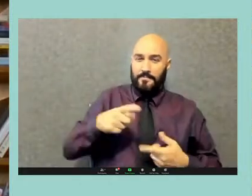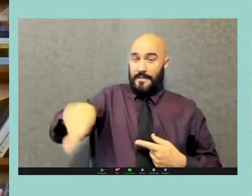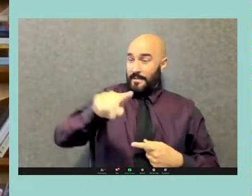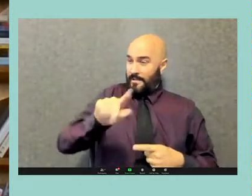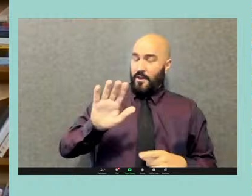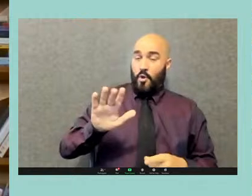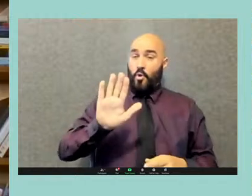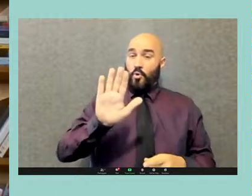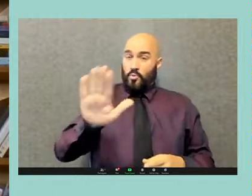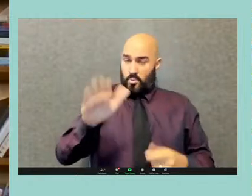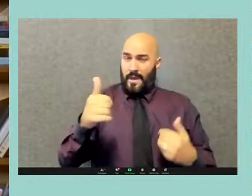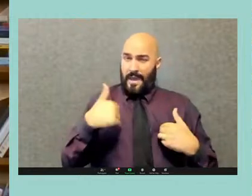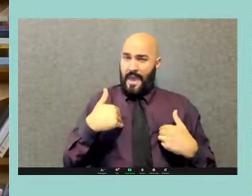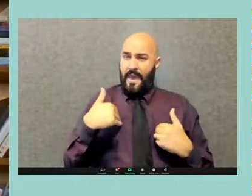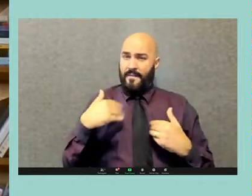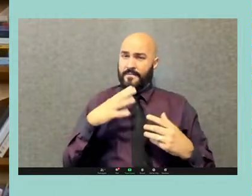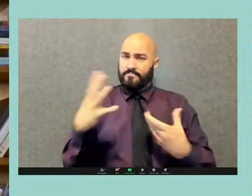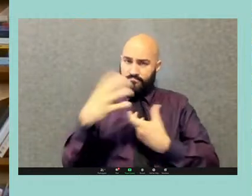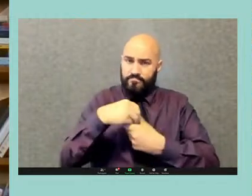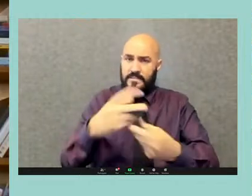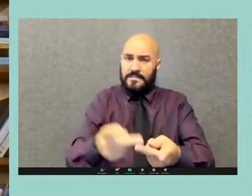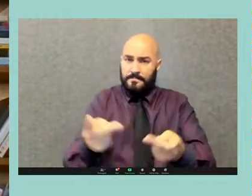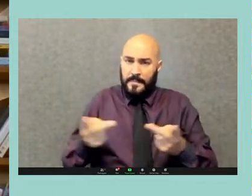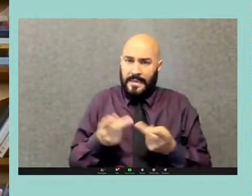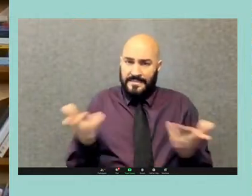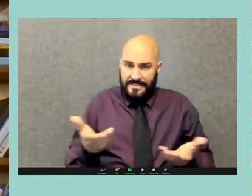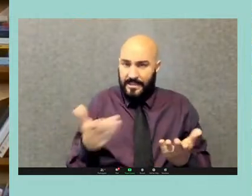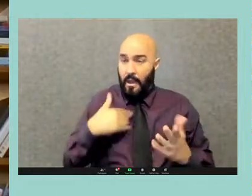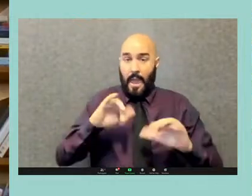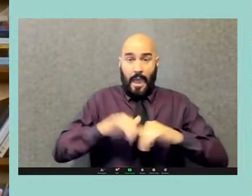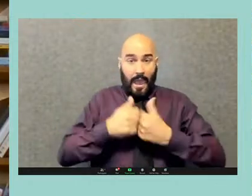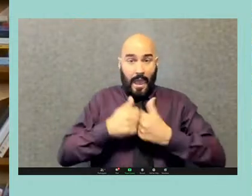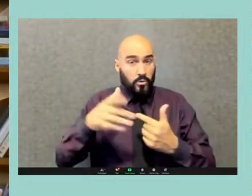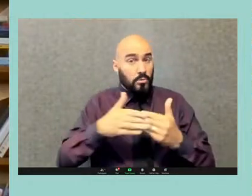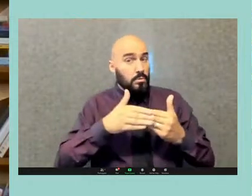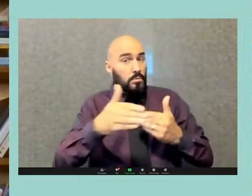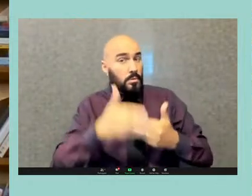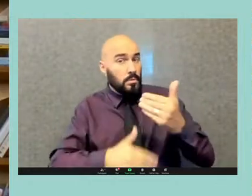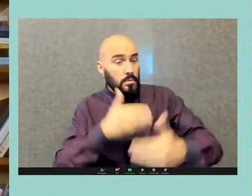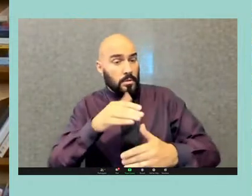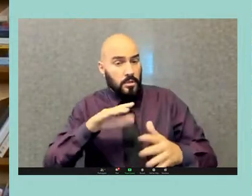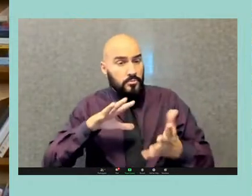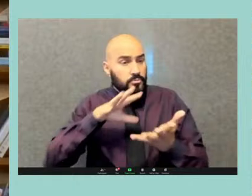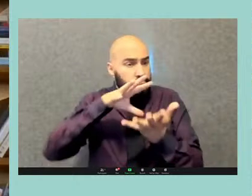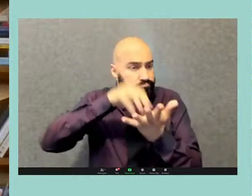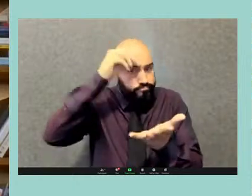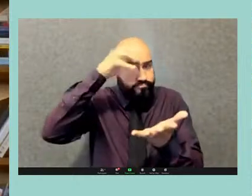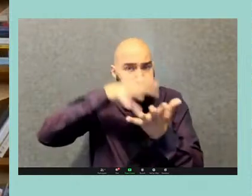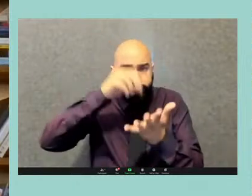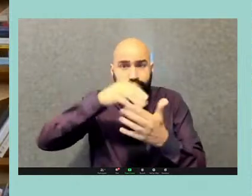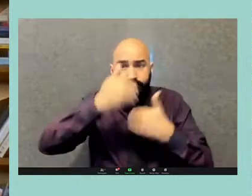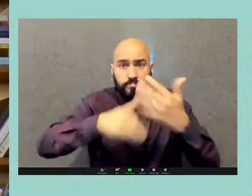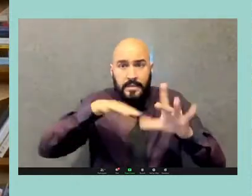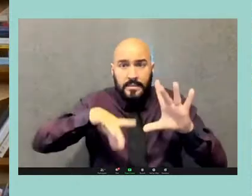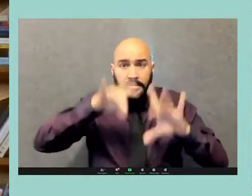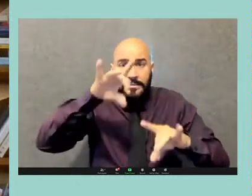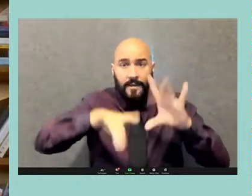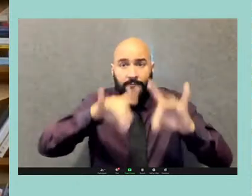in this faith, and how you continue to discover it will be a great